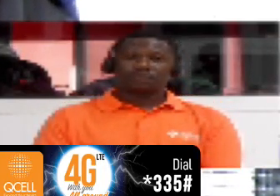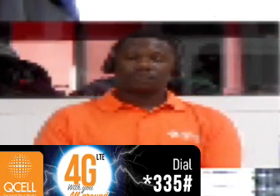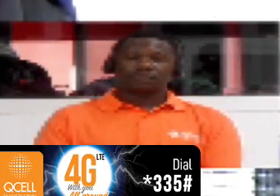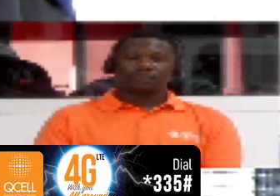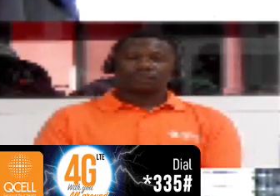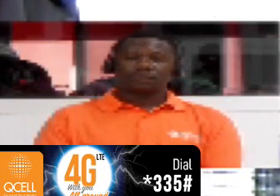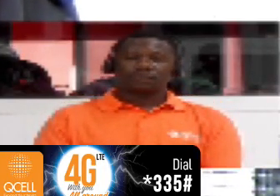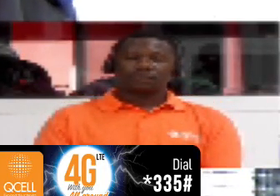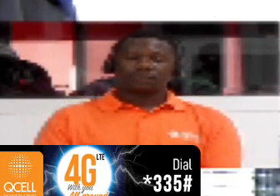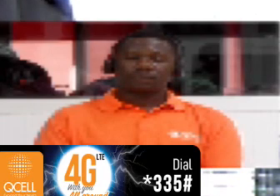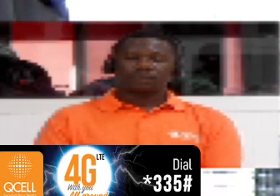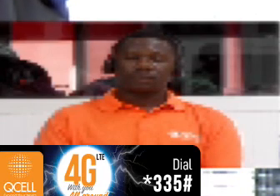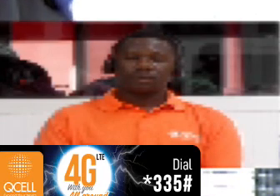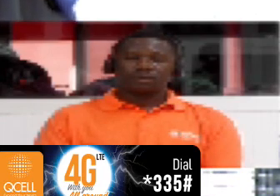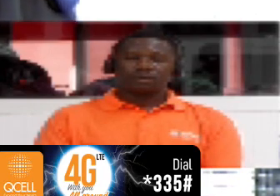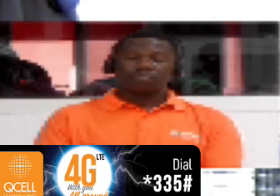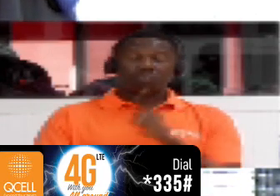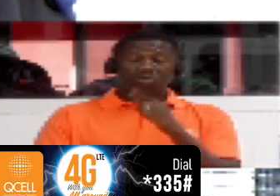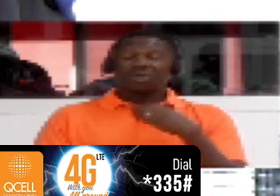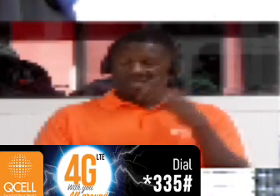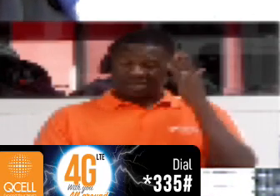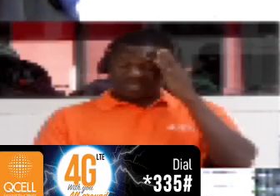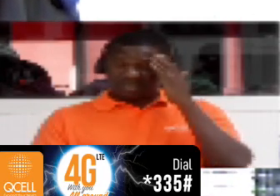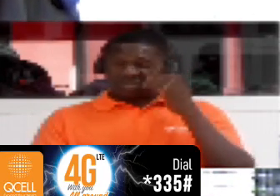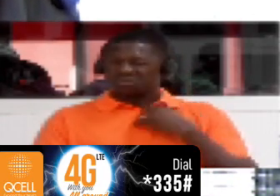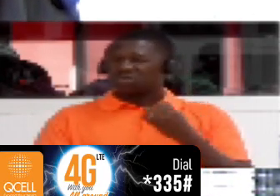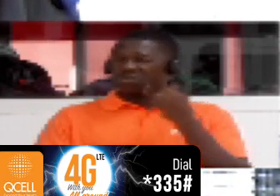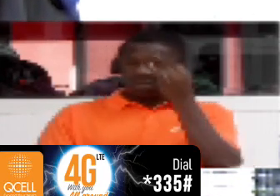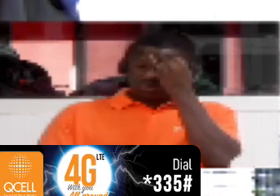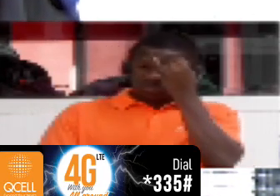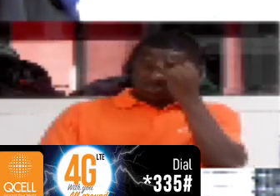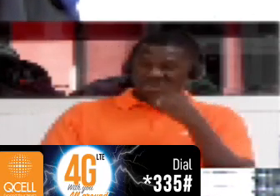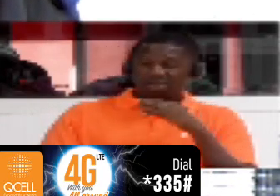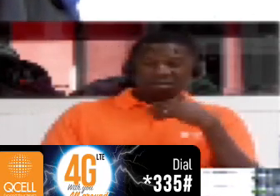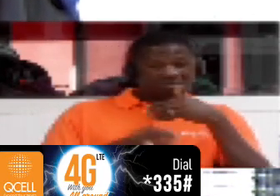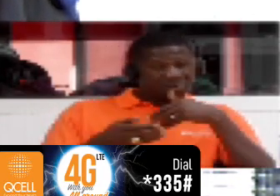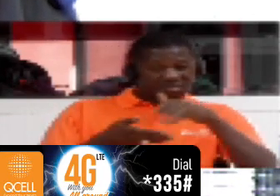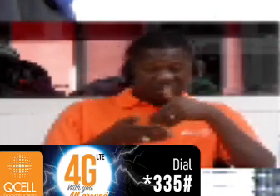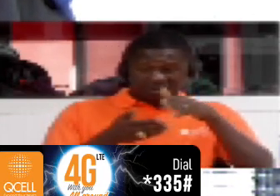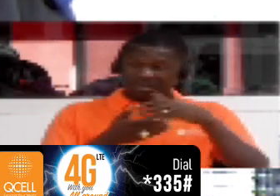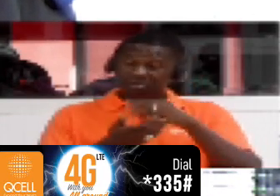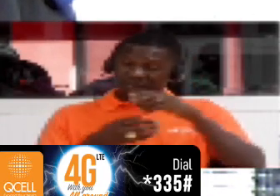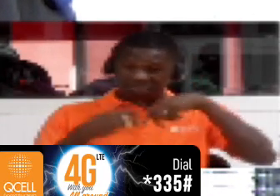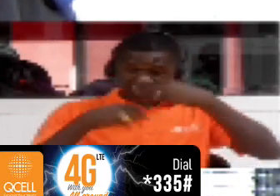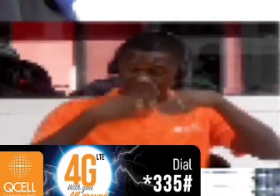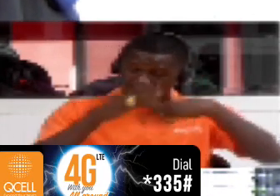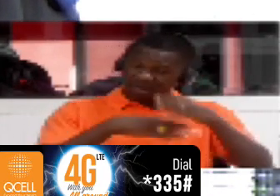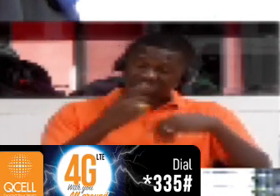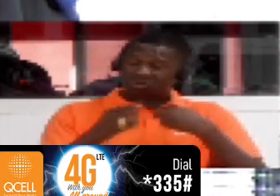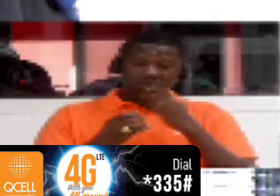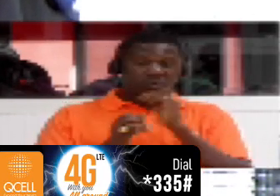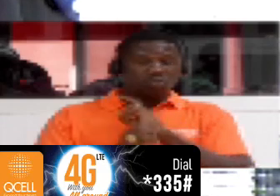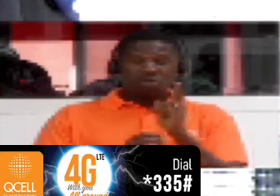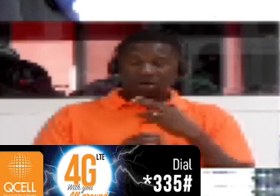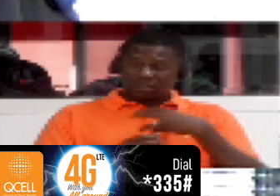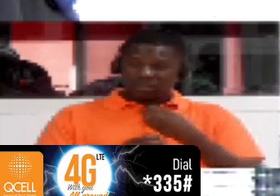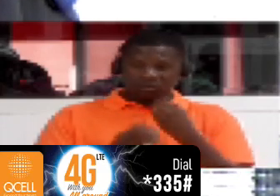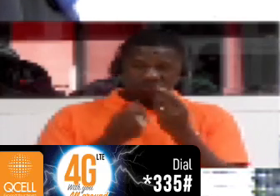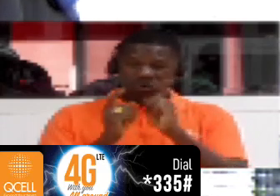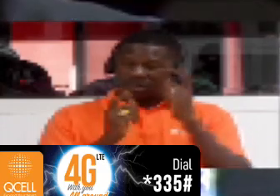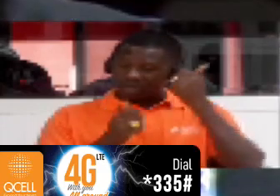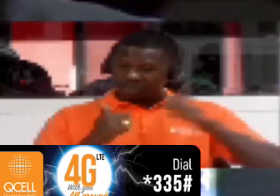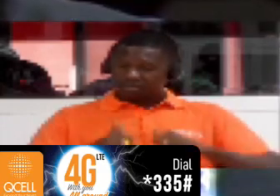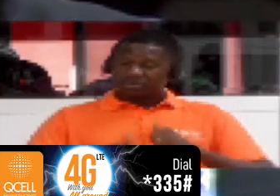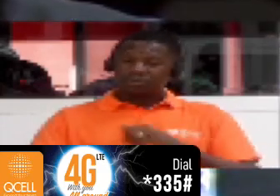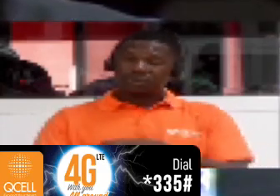kan ima lafika fo mole munebe kere. But I think that was a game they were playing and they did not want to tell us what it was.